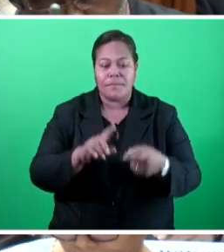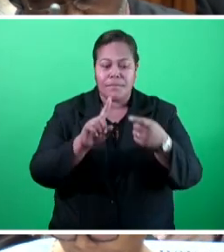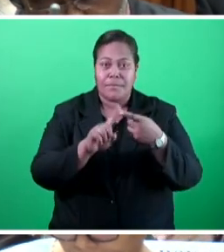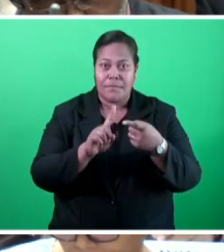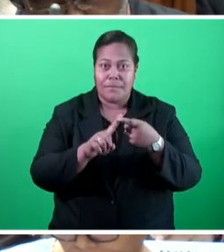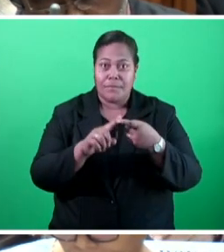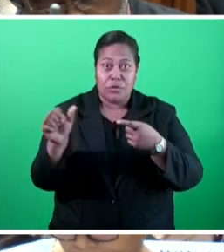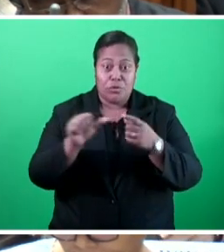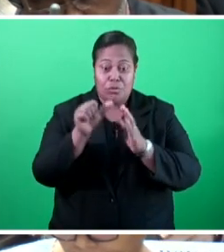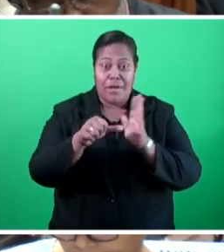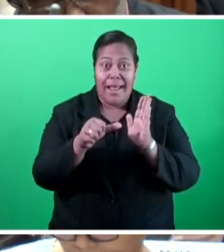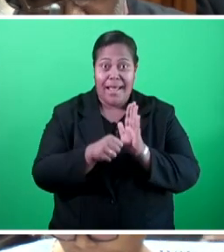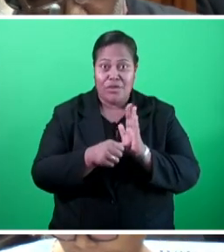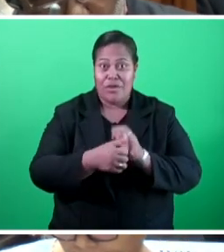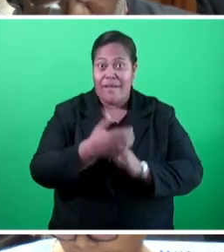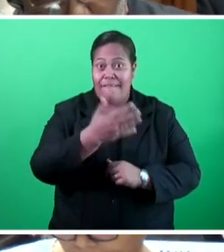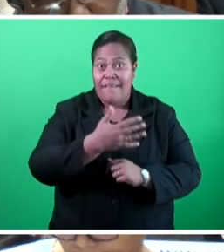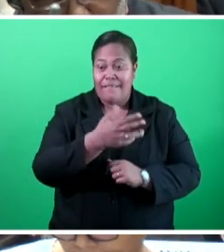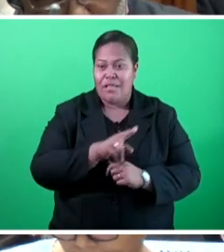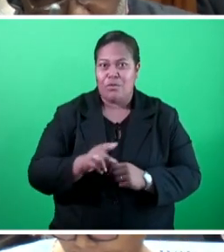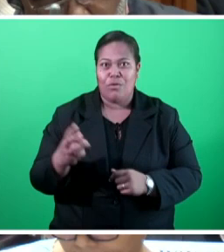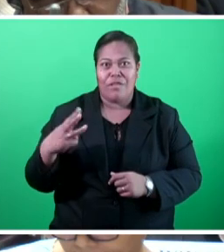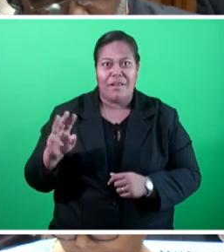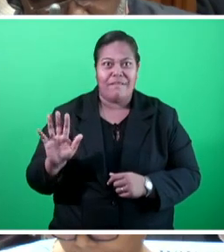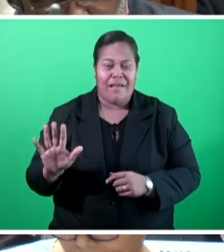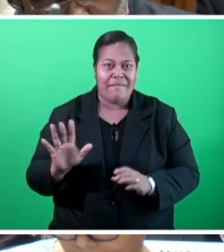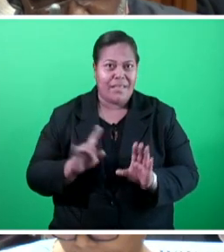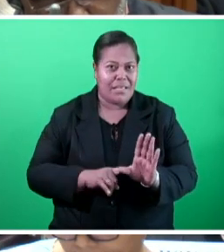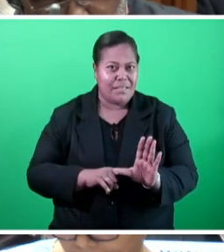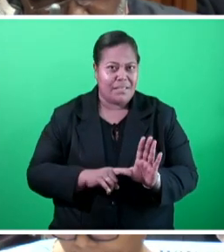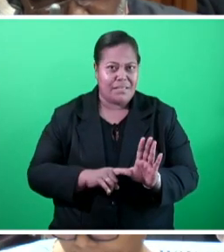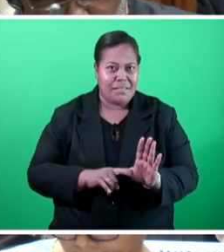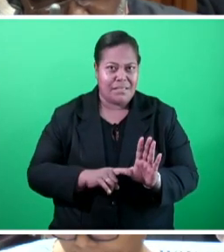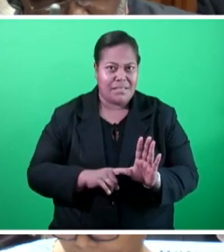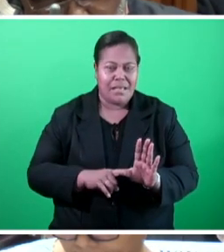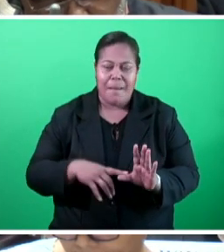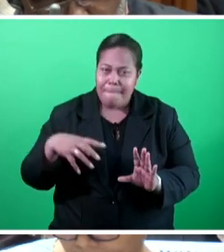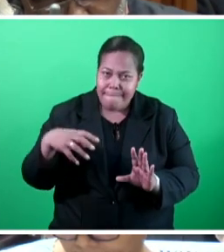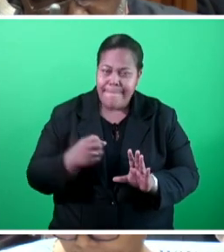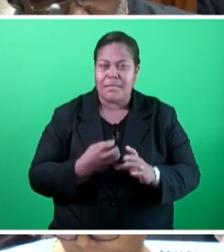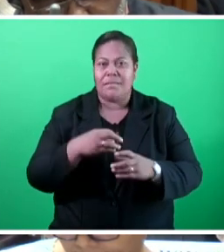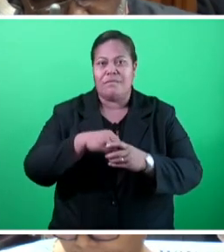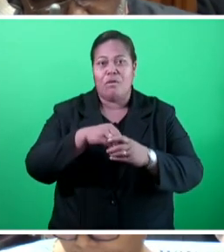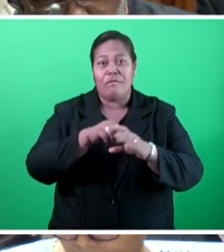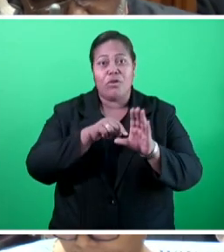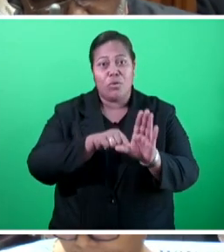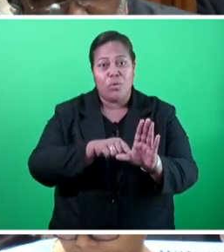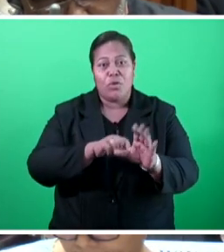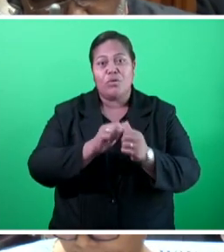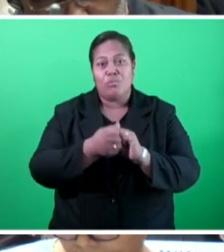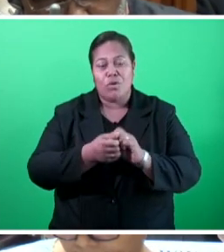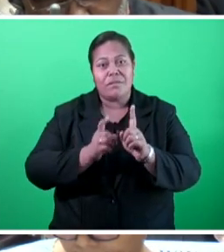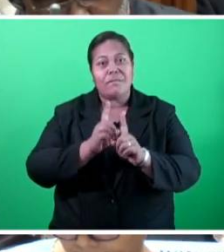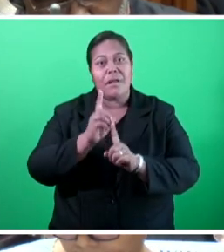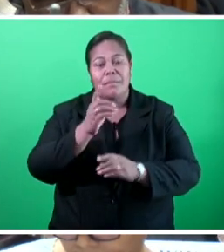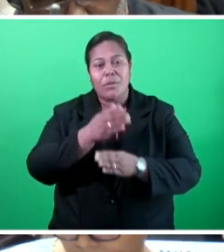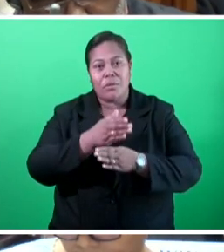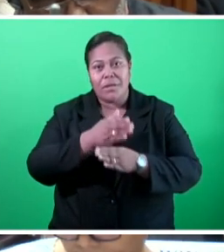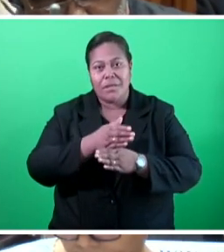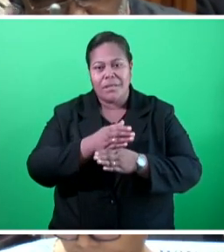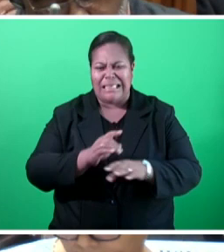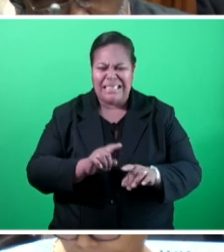of 15 to 35 years and must be involved in youth or sports development work in their respective